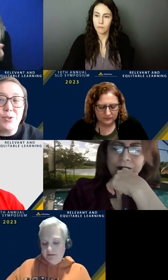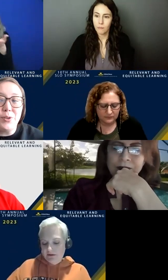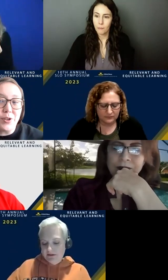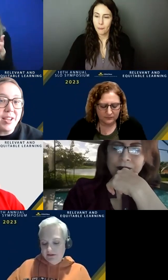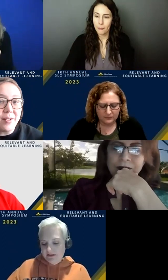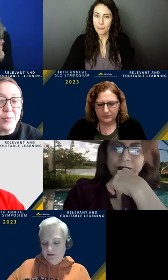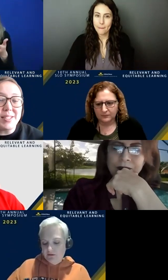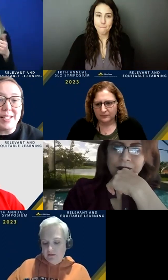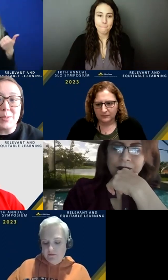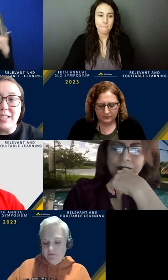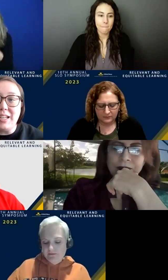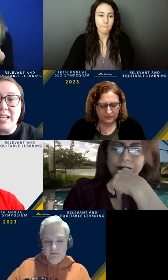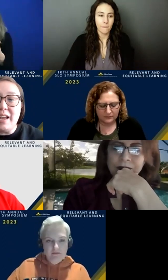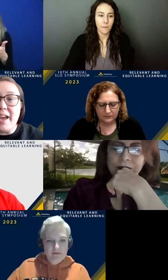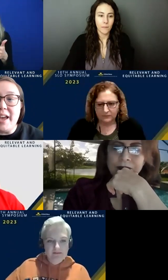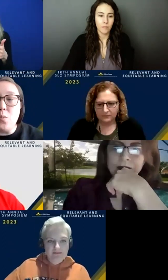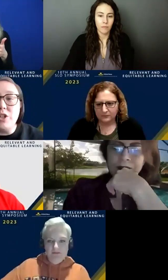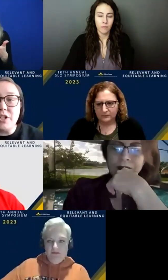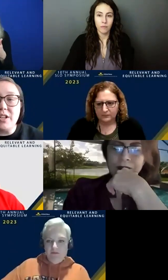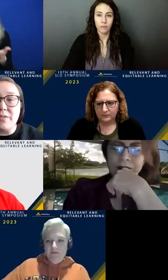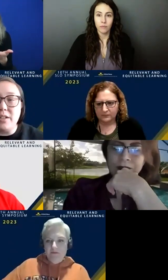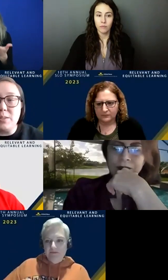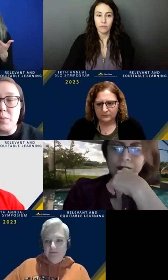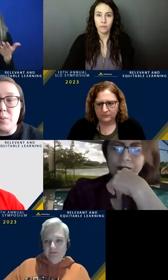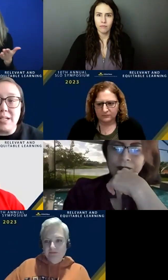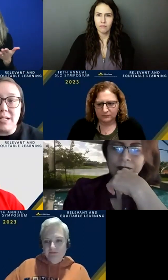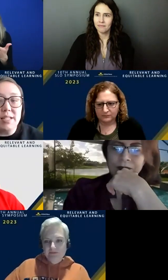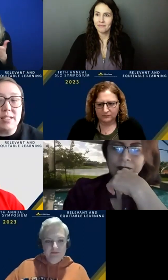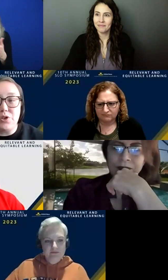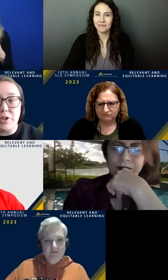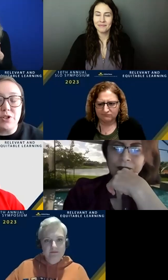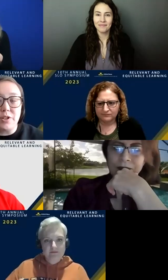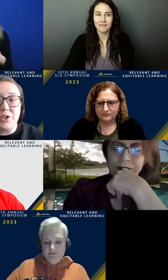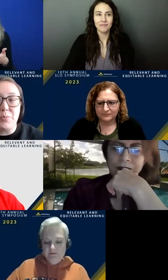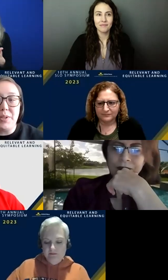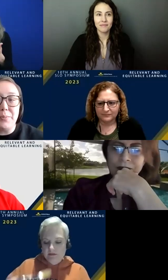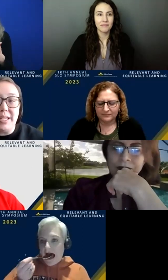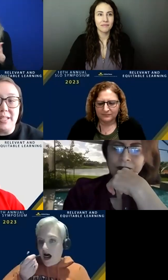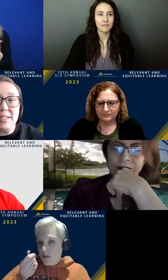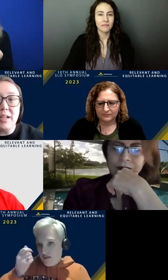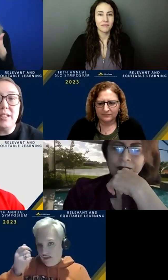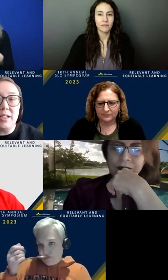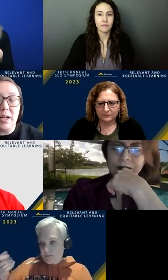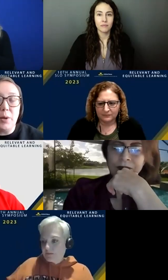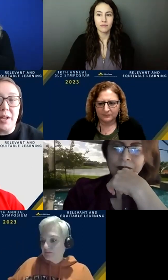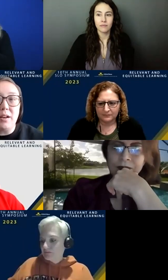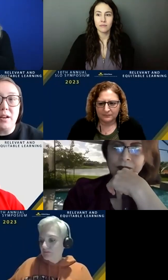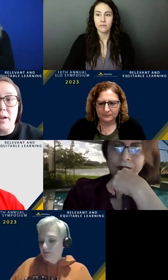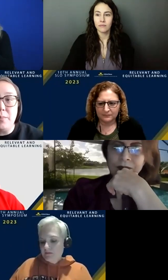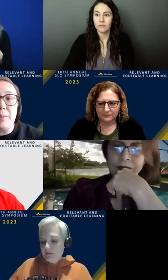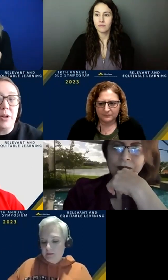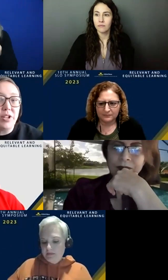faculty or student learning outcome assessment? And what shared governance processes and structures should be in place to help